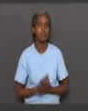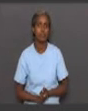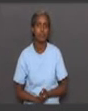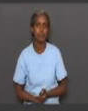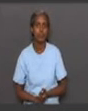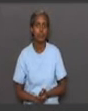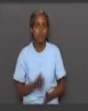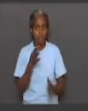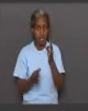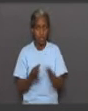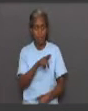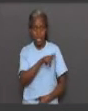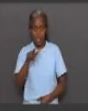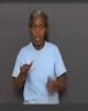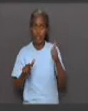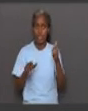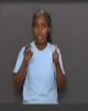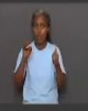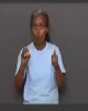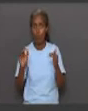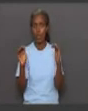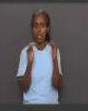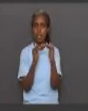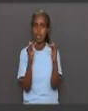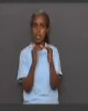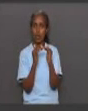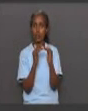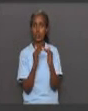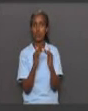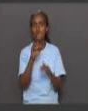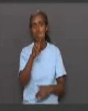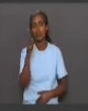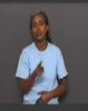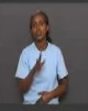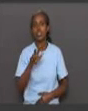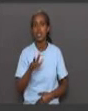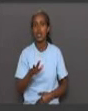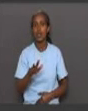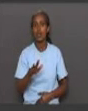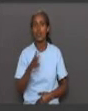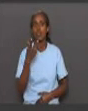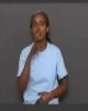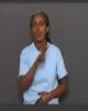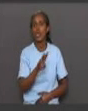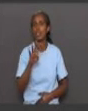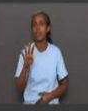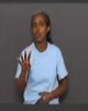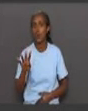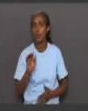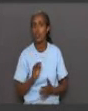18. If line AO is equal to 2/3